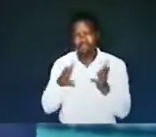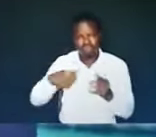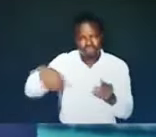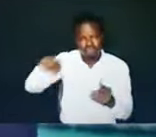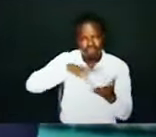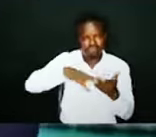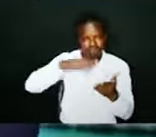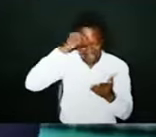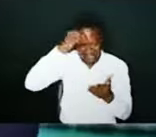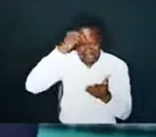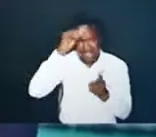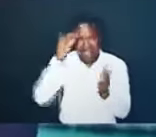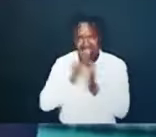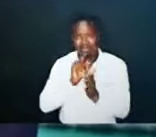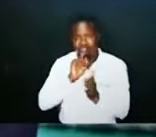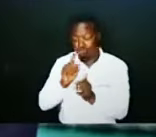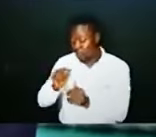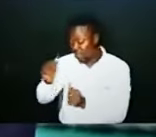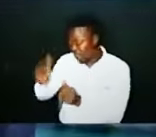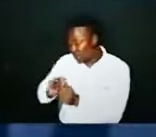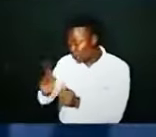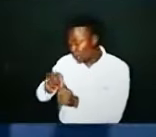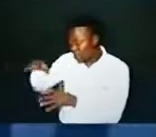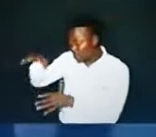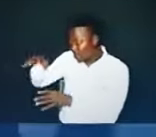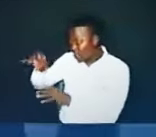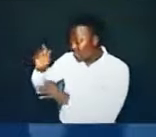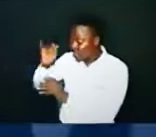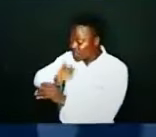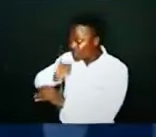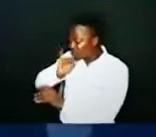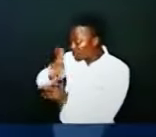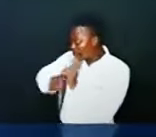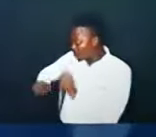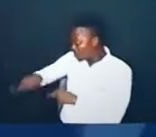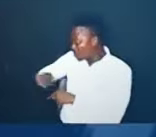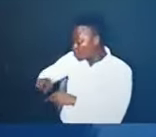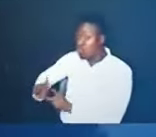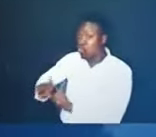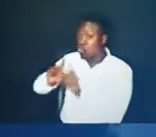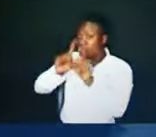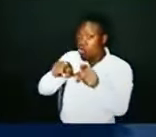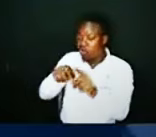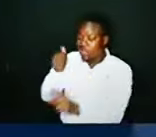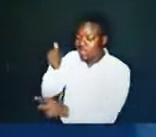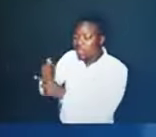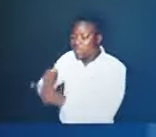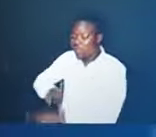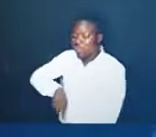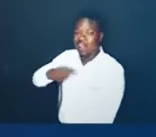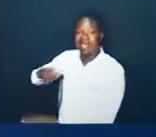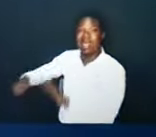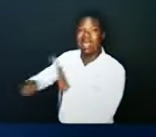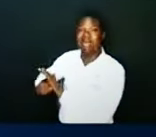wherever they went, they carried with them the ideals of their religion.